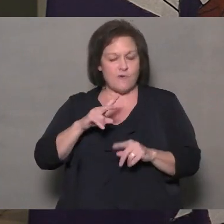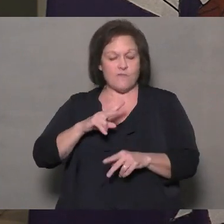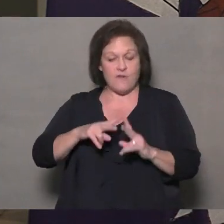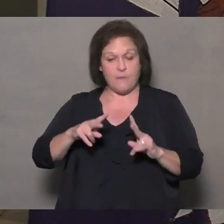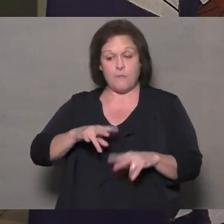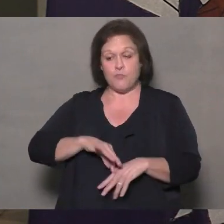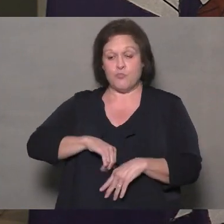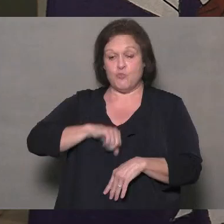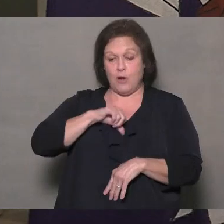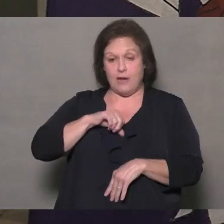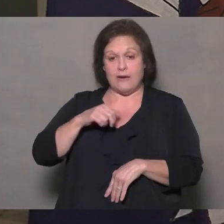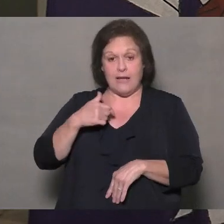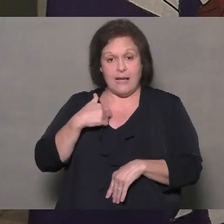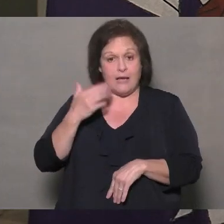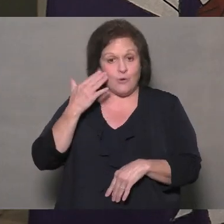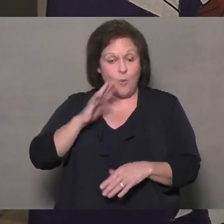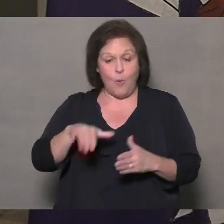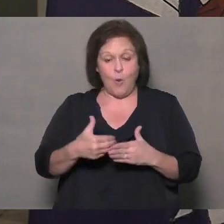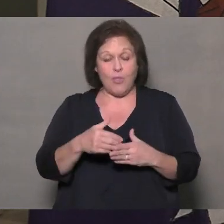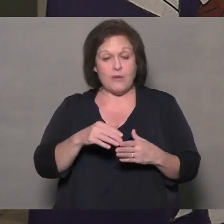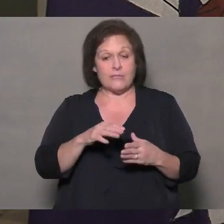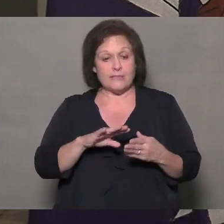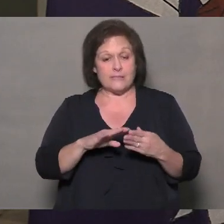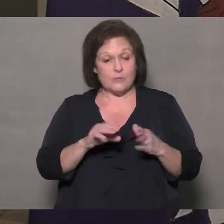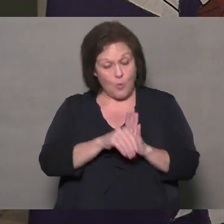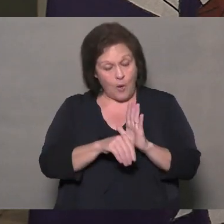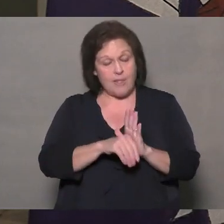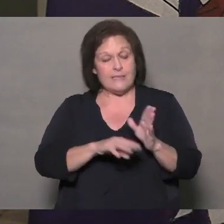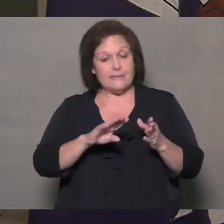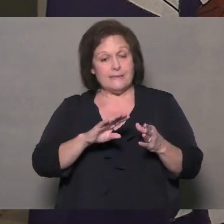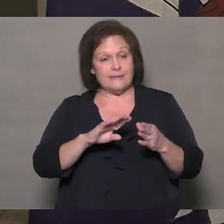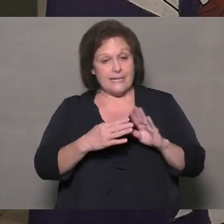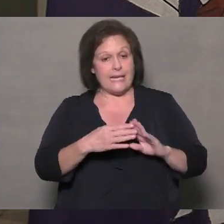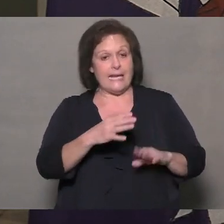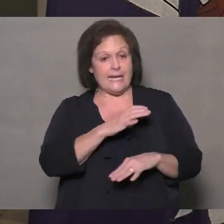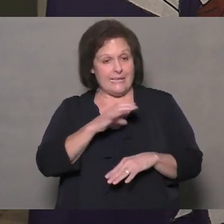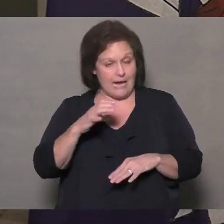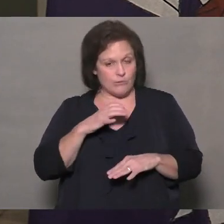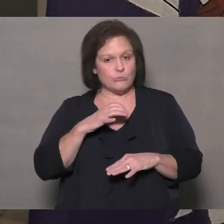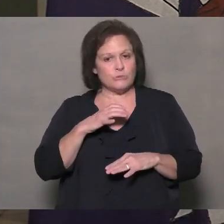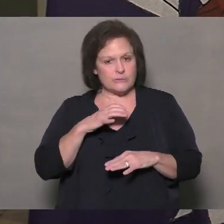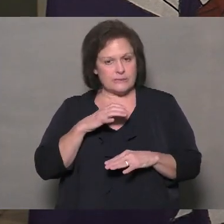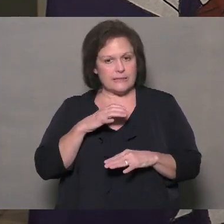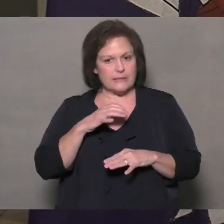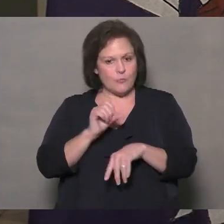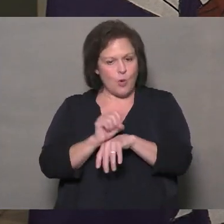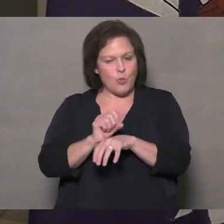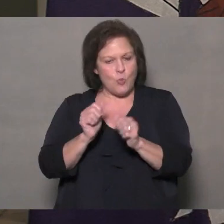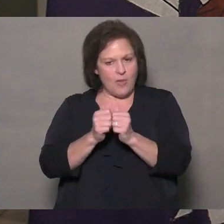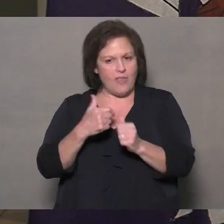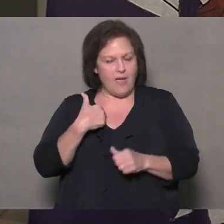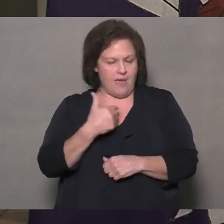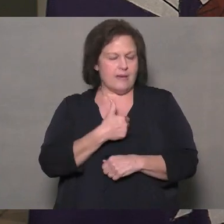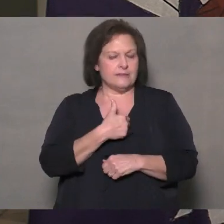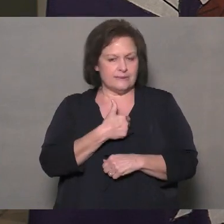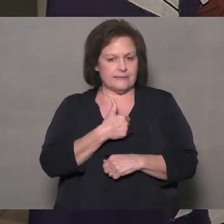And I know that the entire New Orleans City Council stands with me on that. We work together to pull that